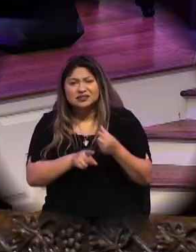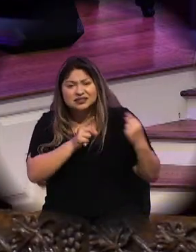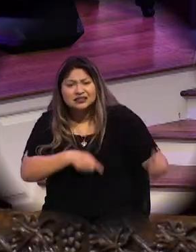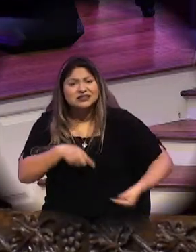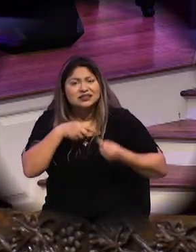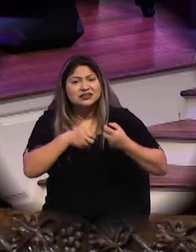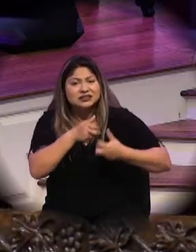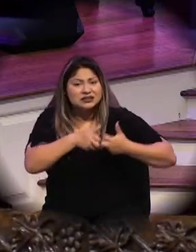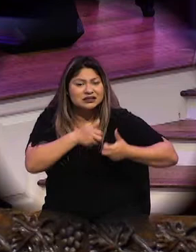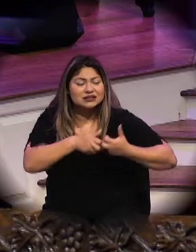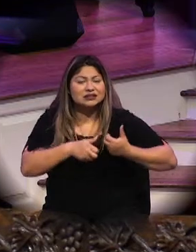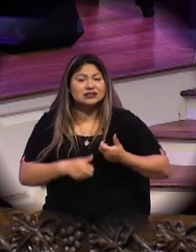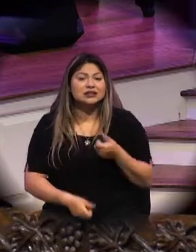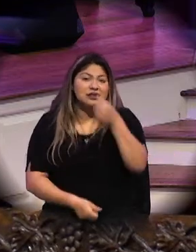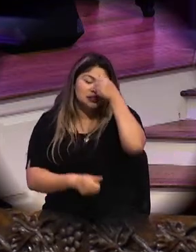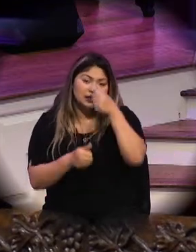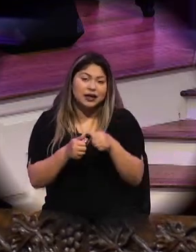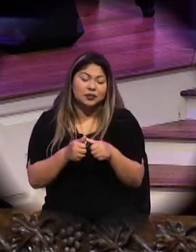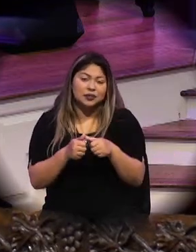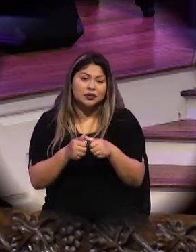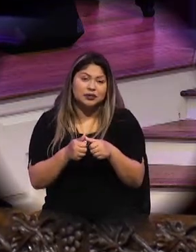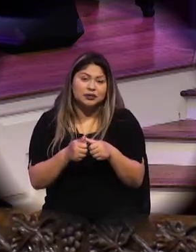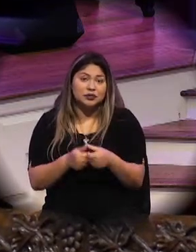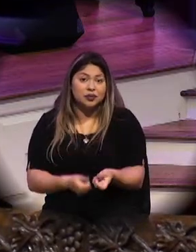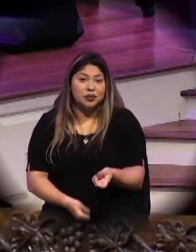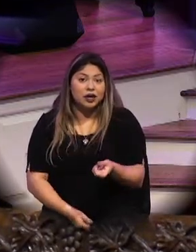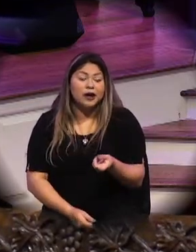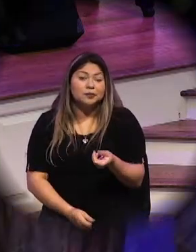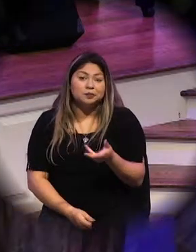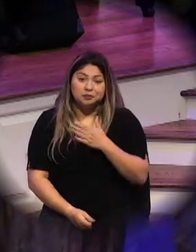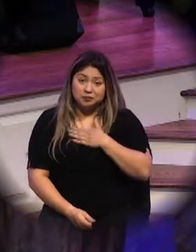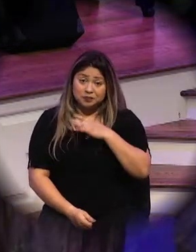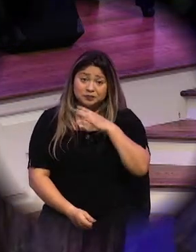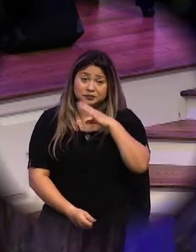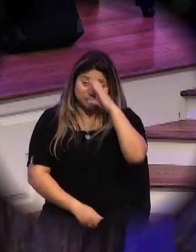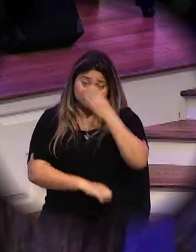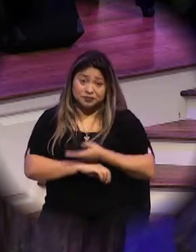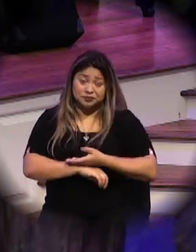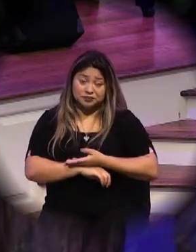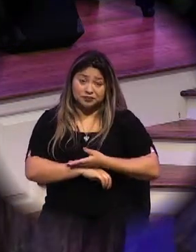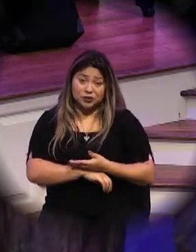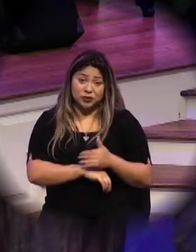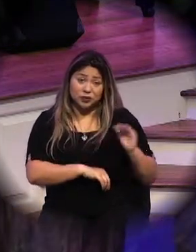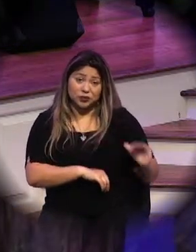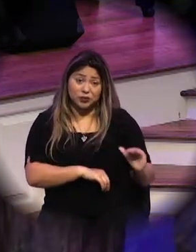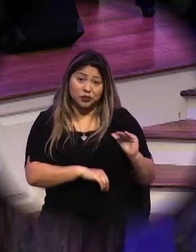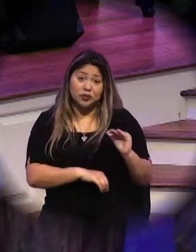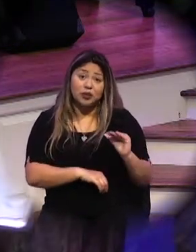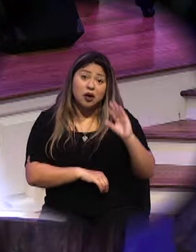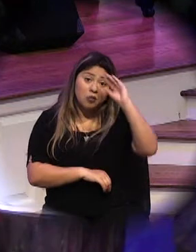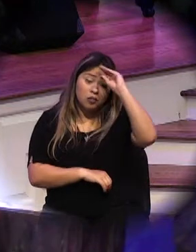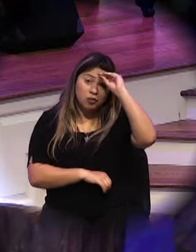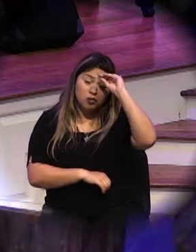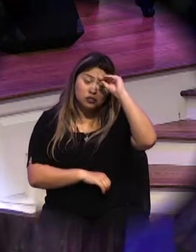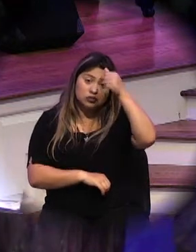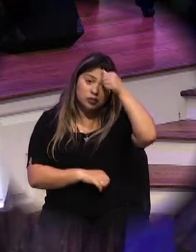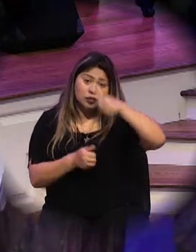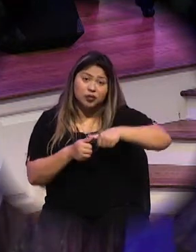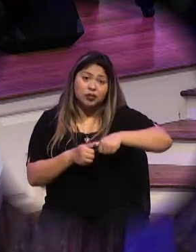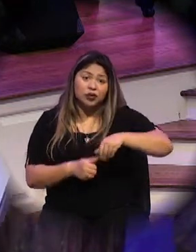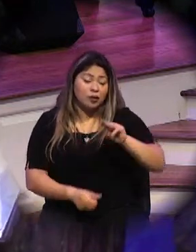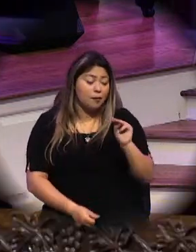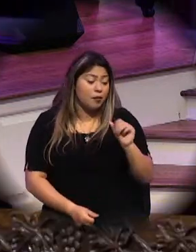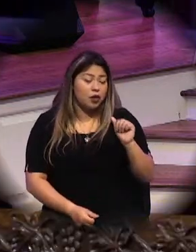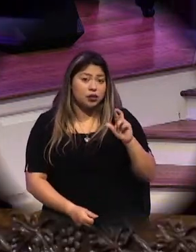John Curtis was a little boy, he loved penguins, and so we watched that documentary, The March of the Penguins. Anyone remember that? And it was a really